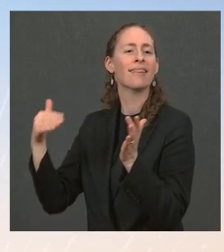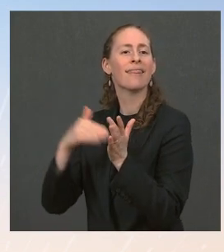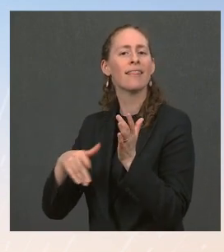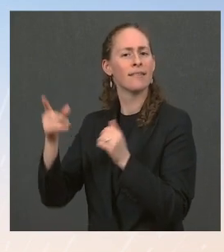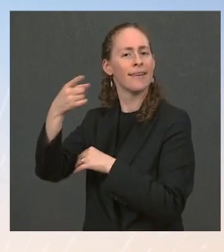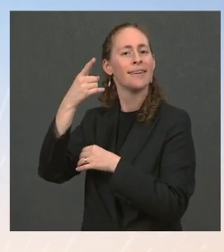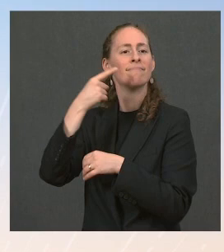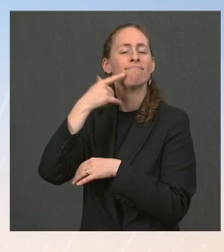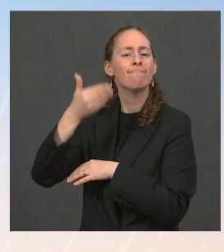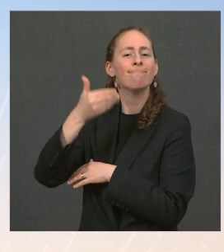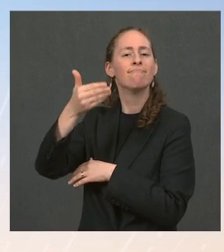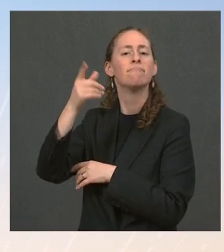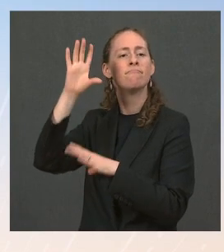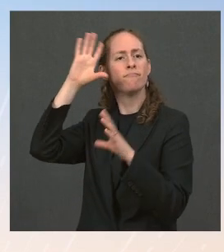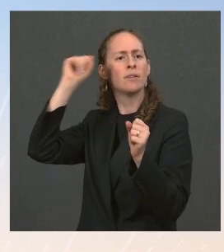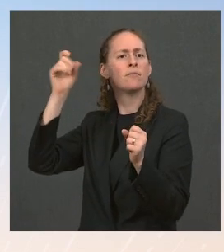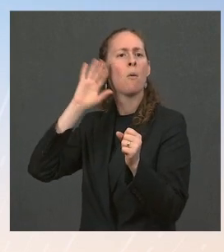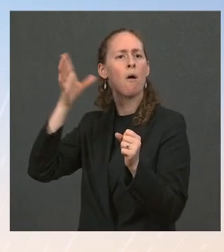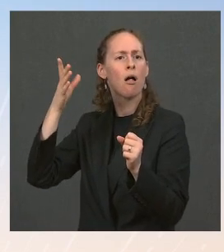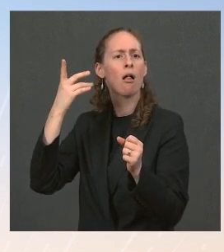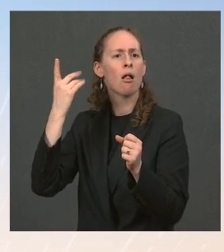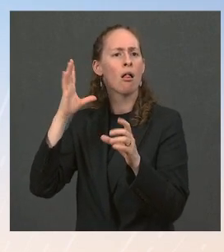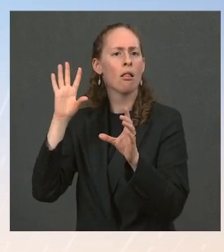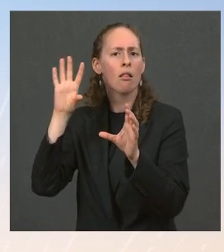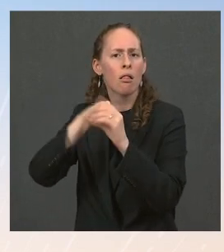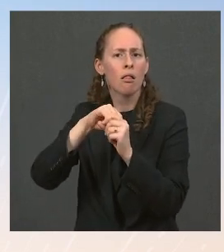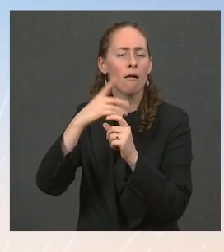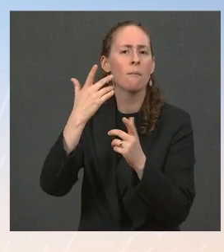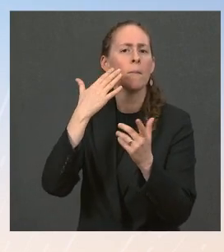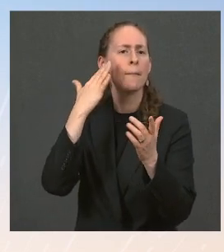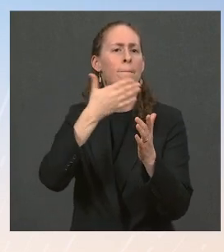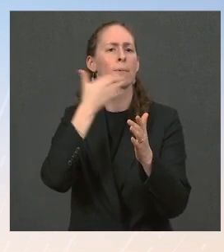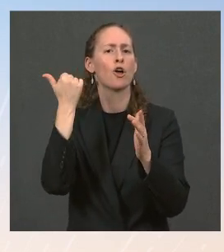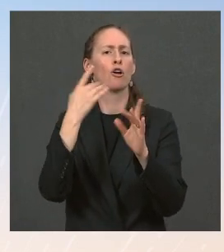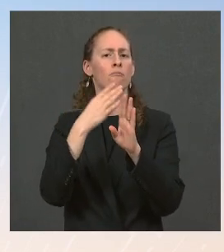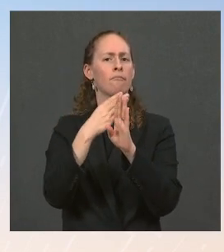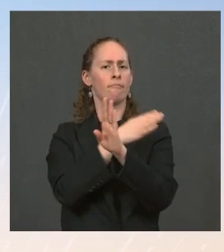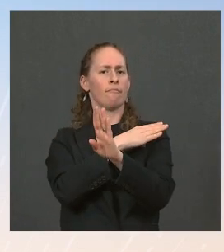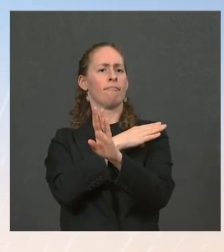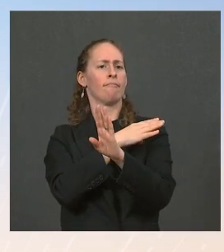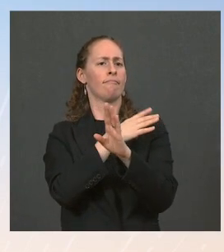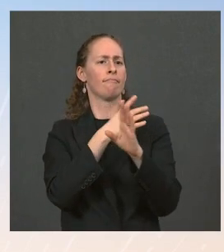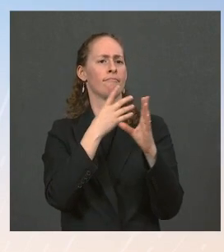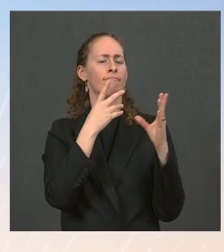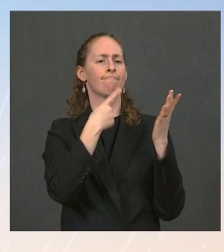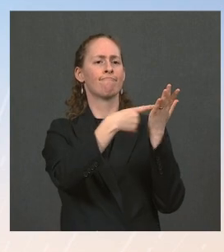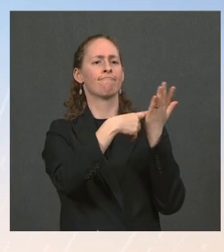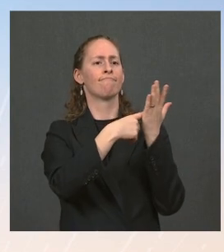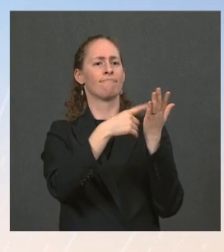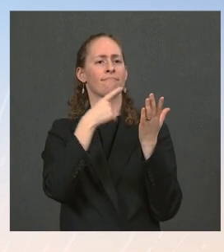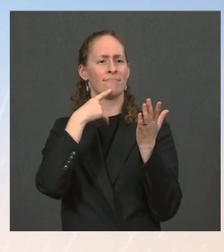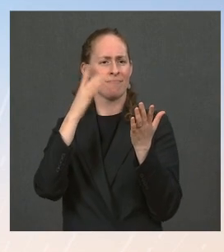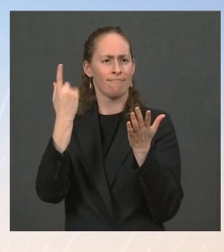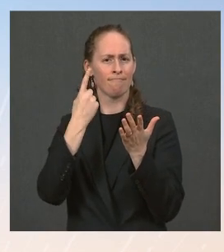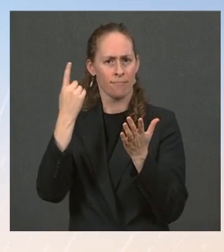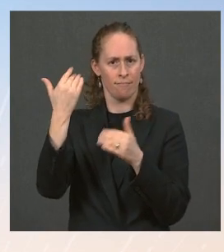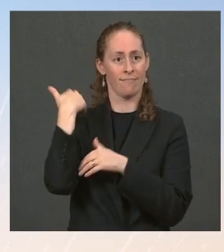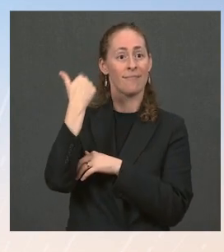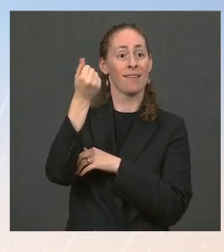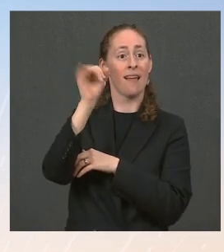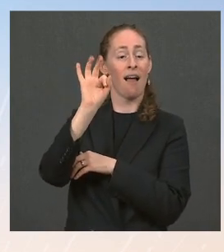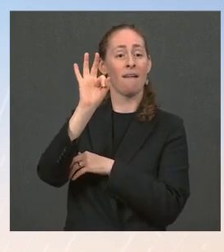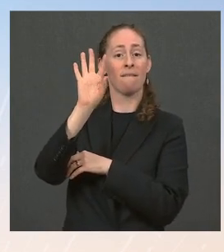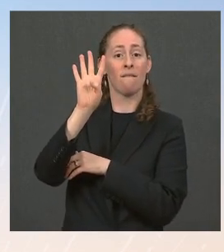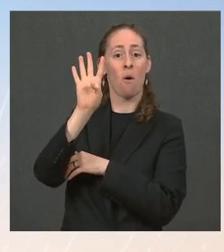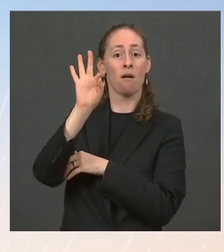deep consultations with the French. You could have said that in 1949 when the French first joined NATO. So